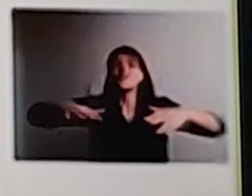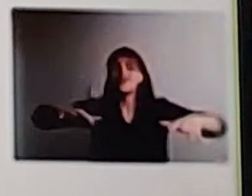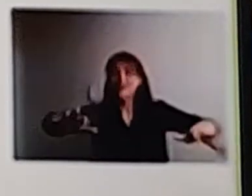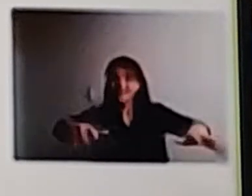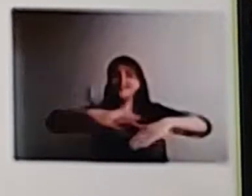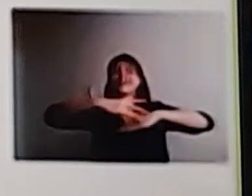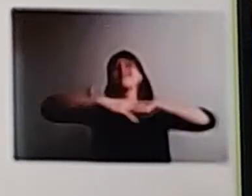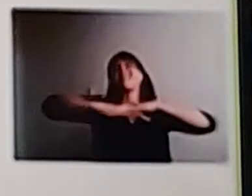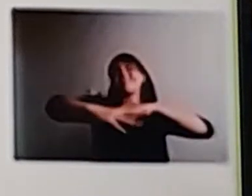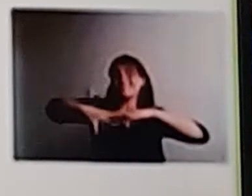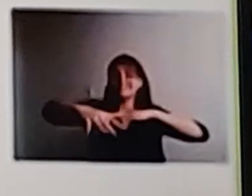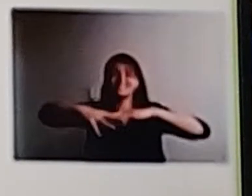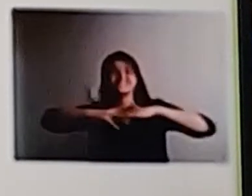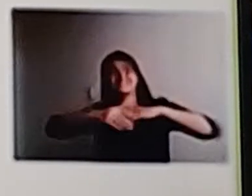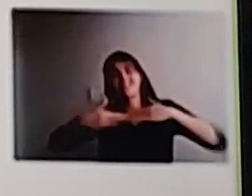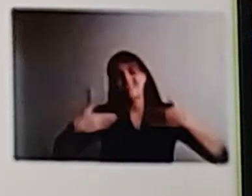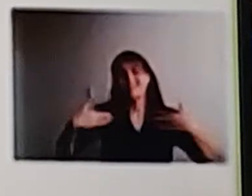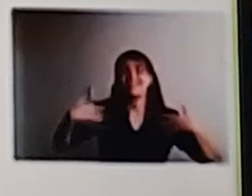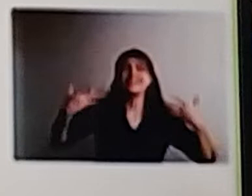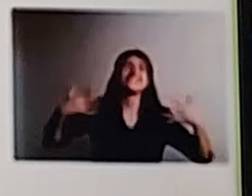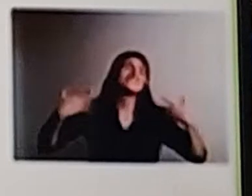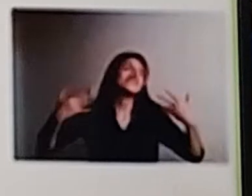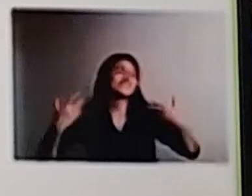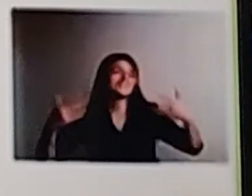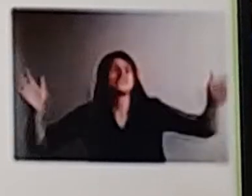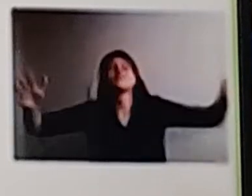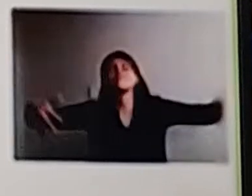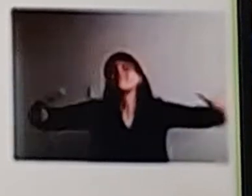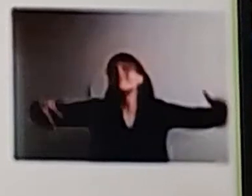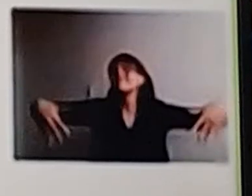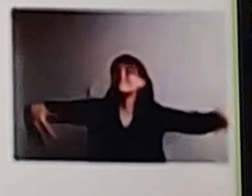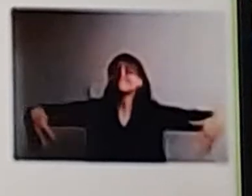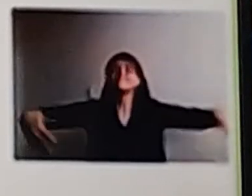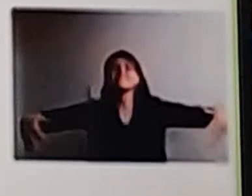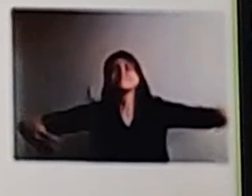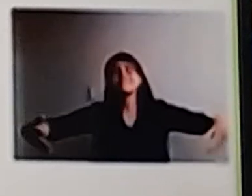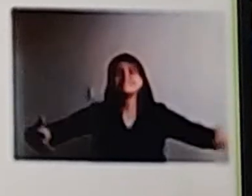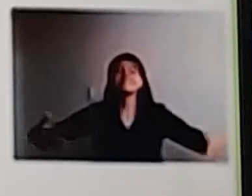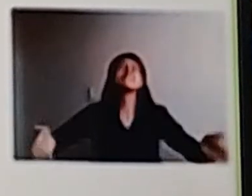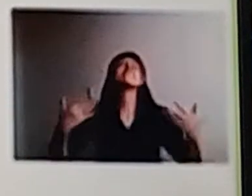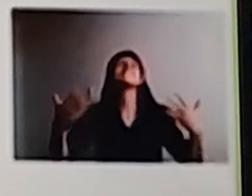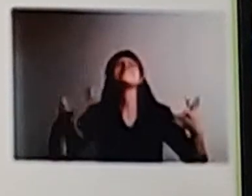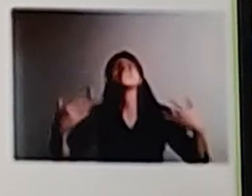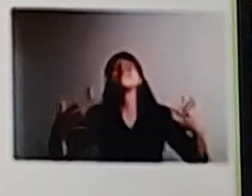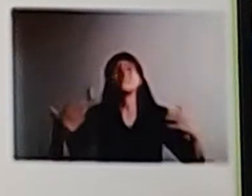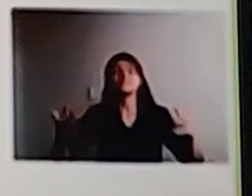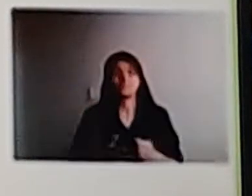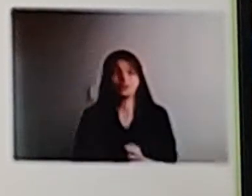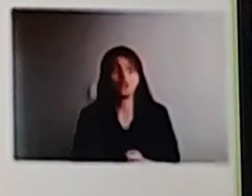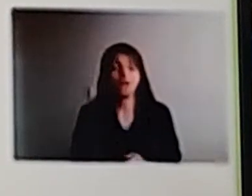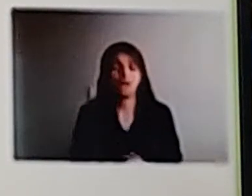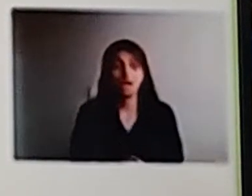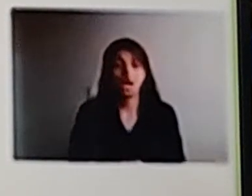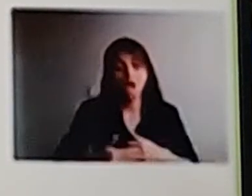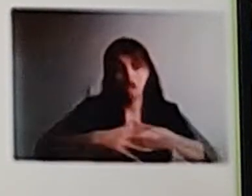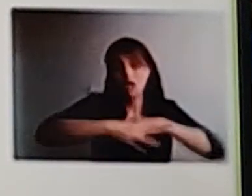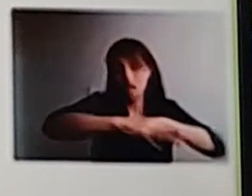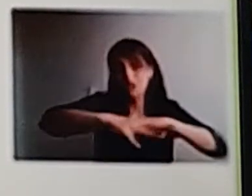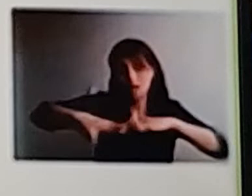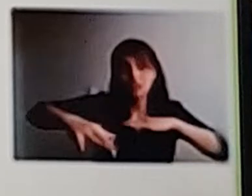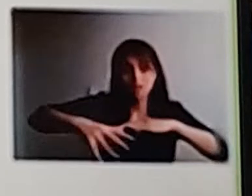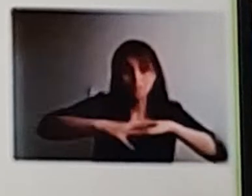very important for the disabled person. It can be clear his body, it can make him fresh and refresh